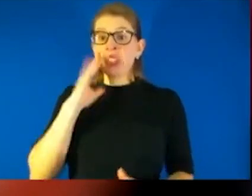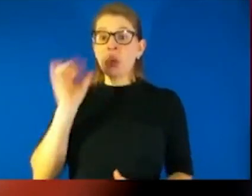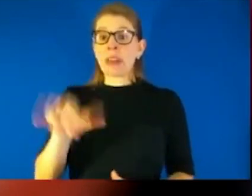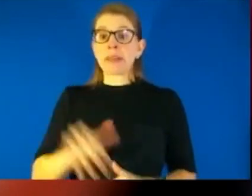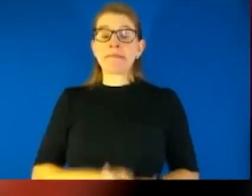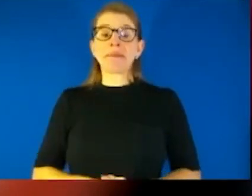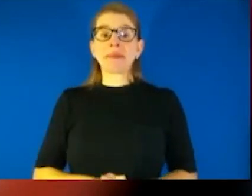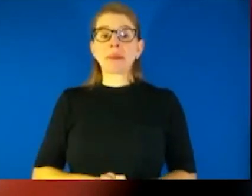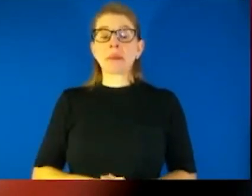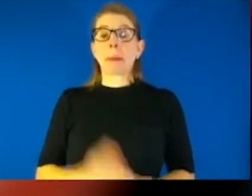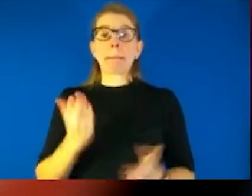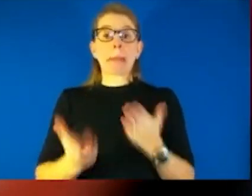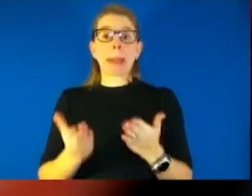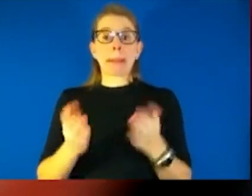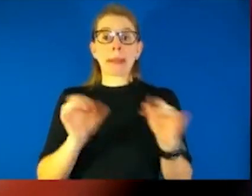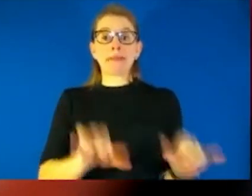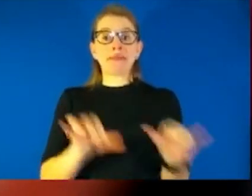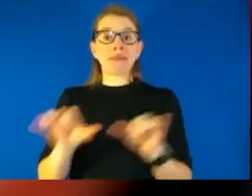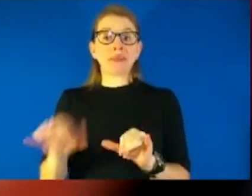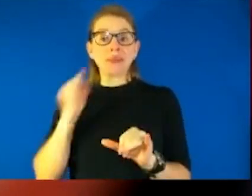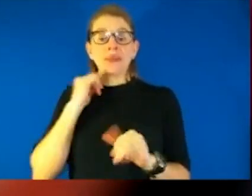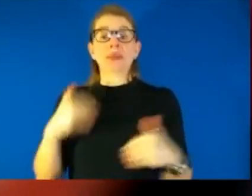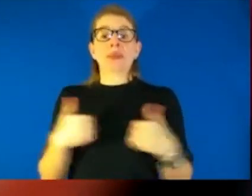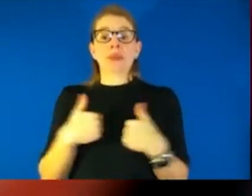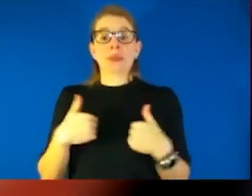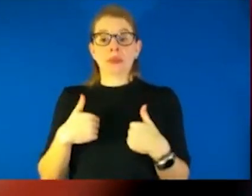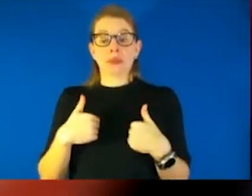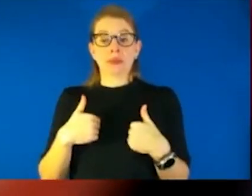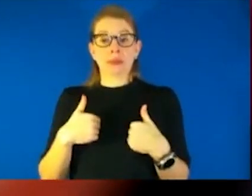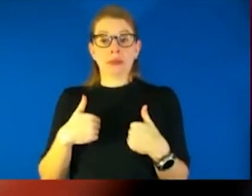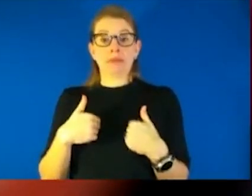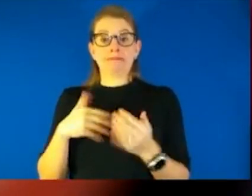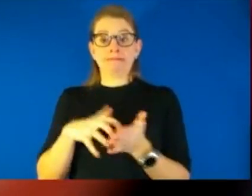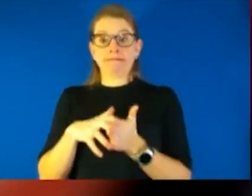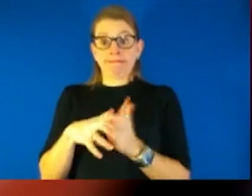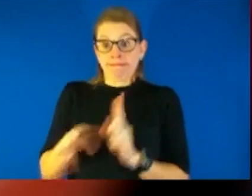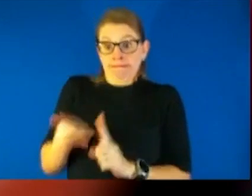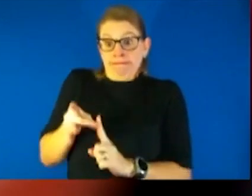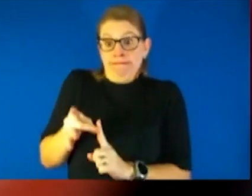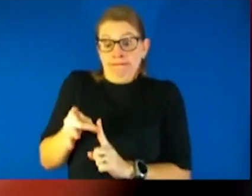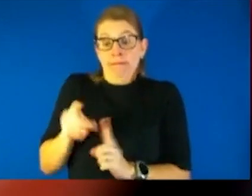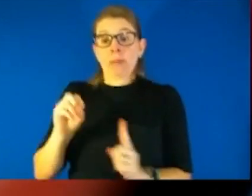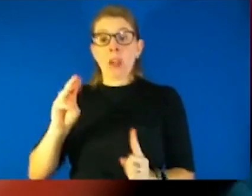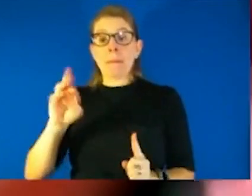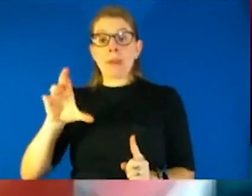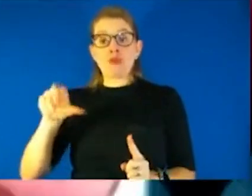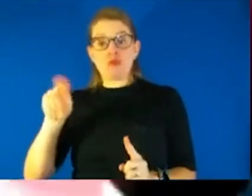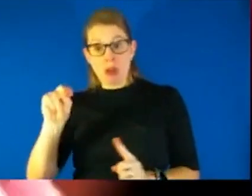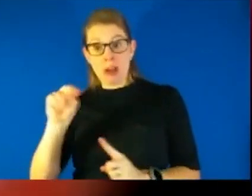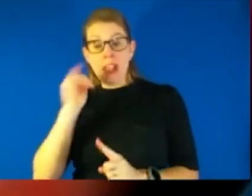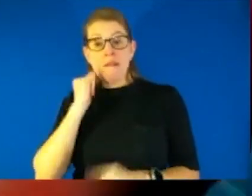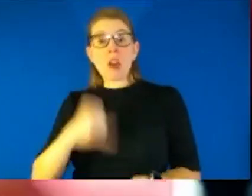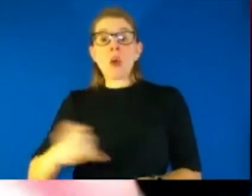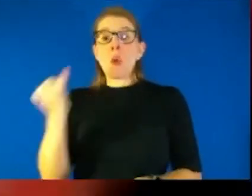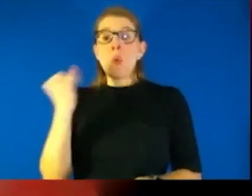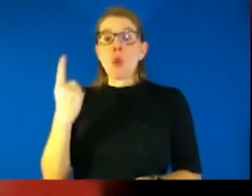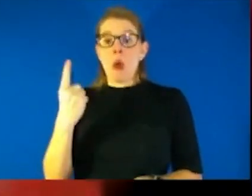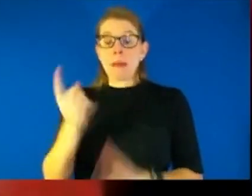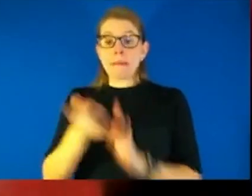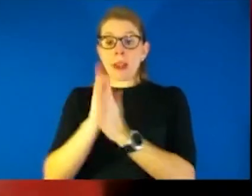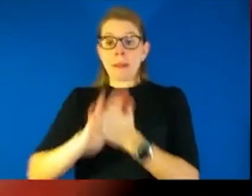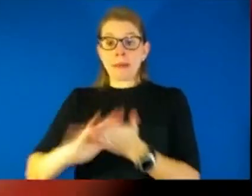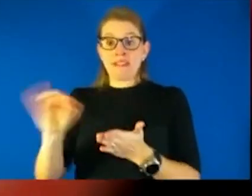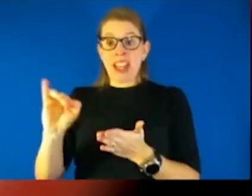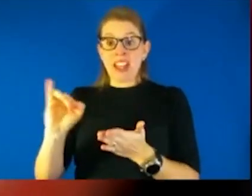it might be the same if an animal is susceptible to Omicron. So if one gets infected and there's a whole herd or